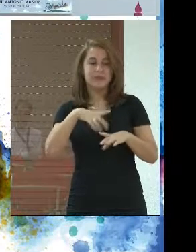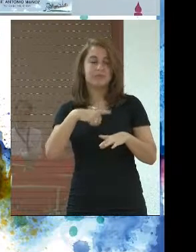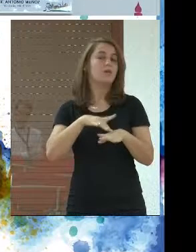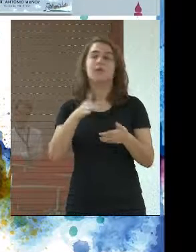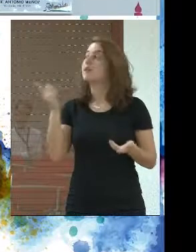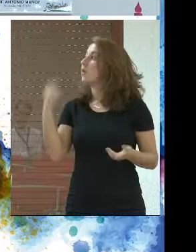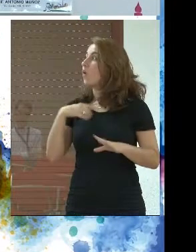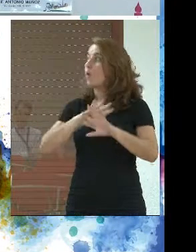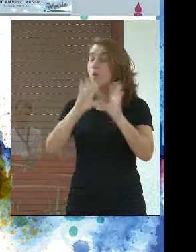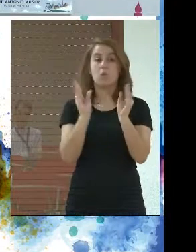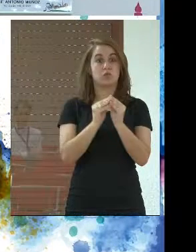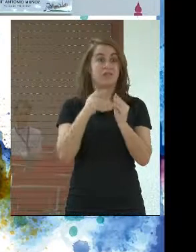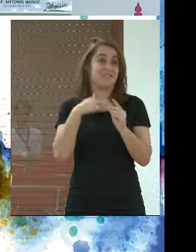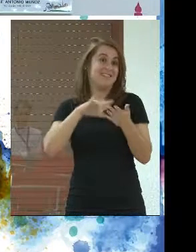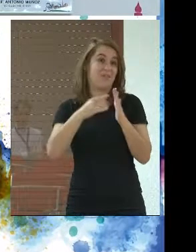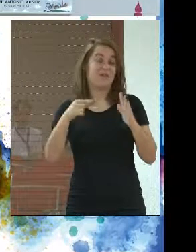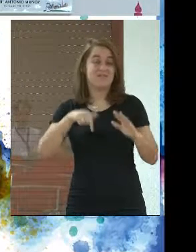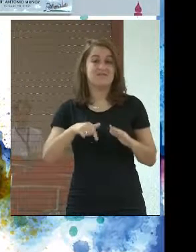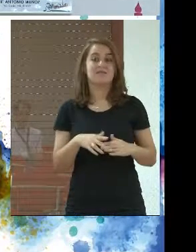in chess.